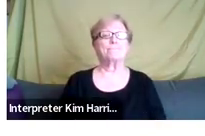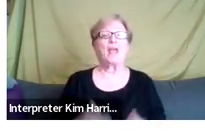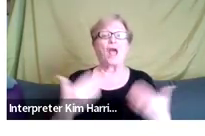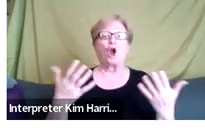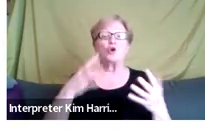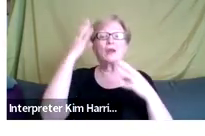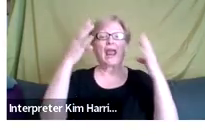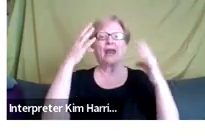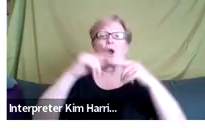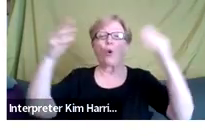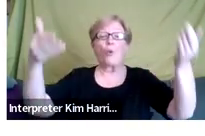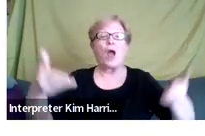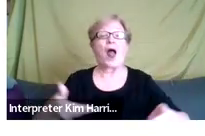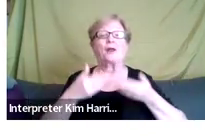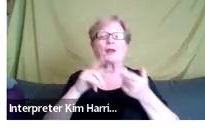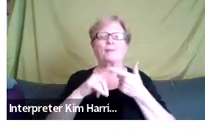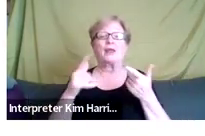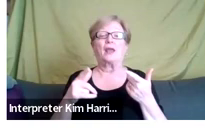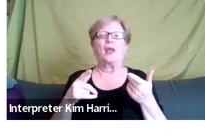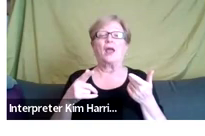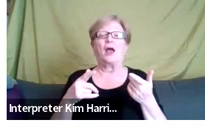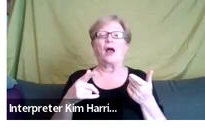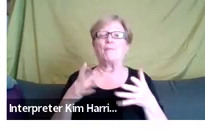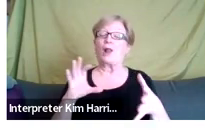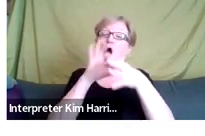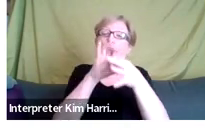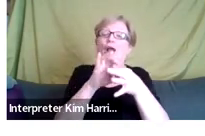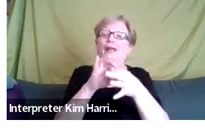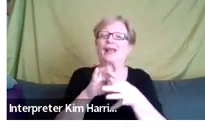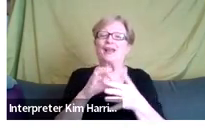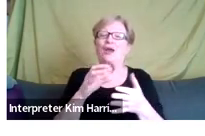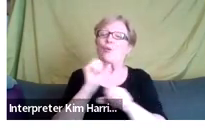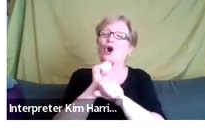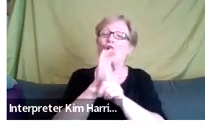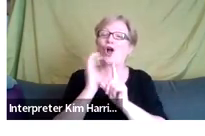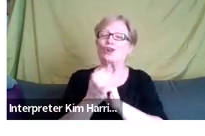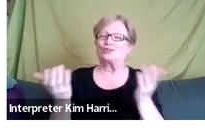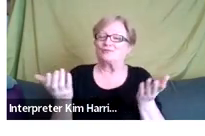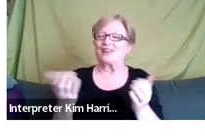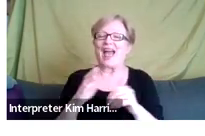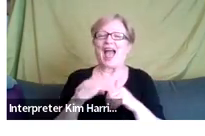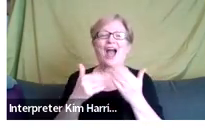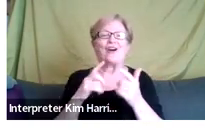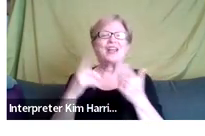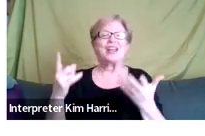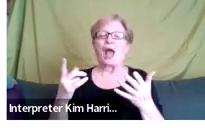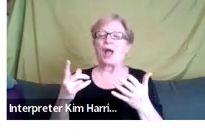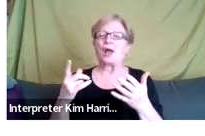Creating a welcoming and belonging work culture. So how do we do that? By creating committees and groups